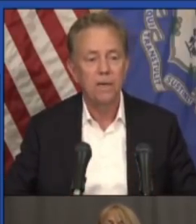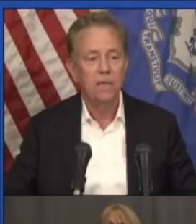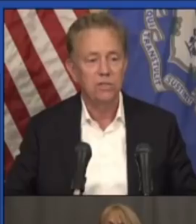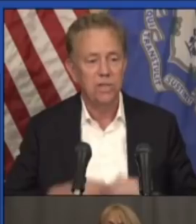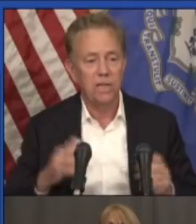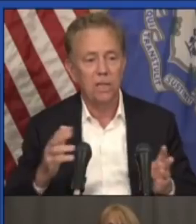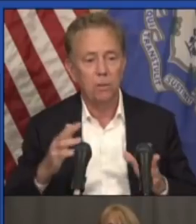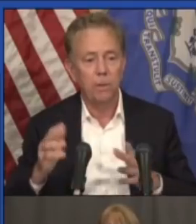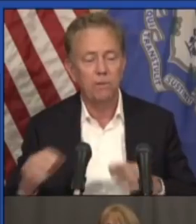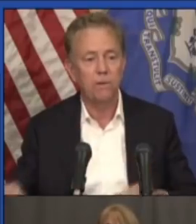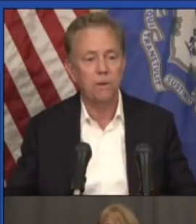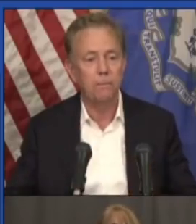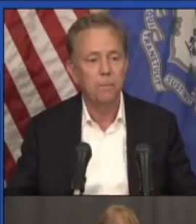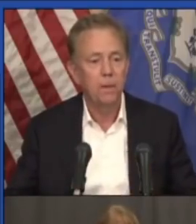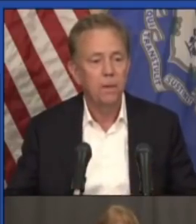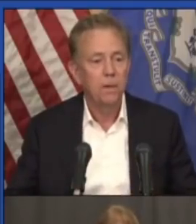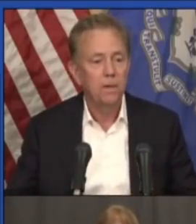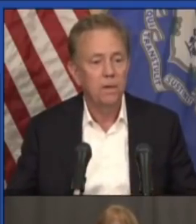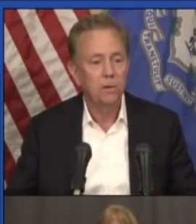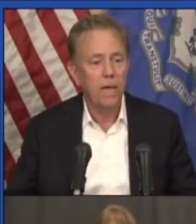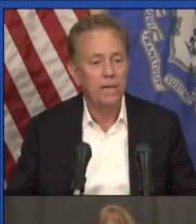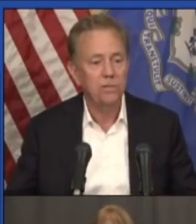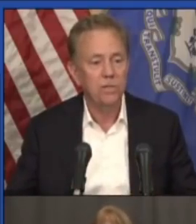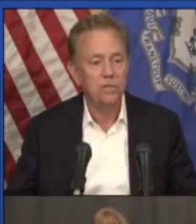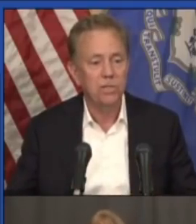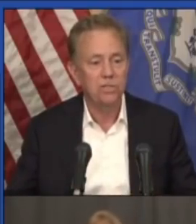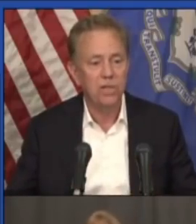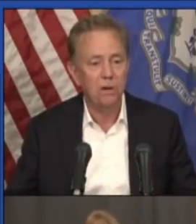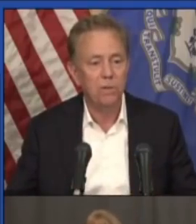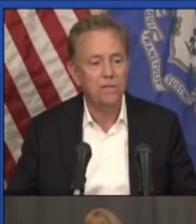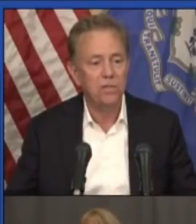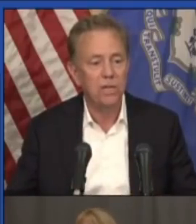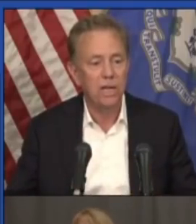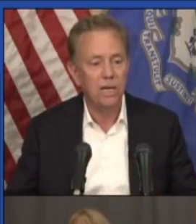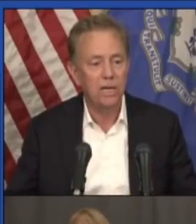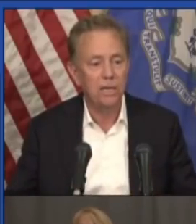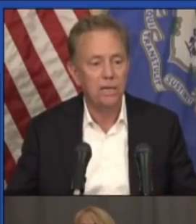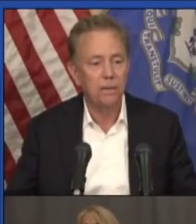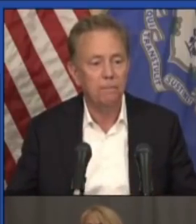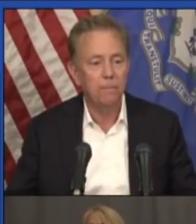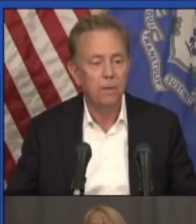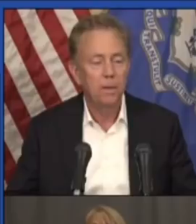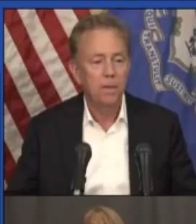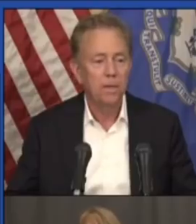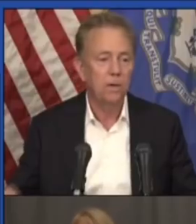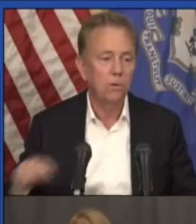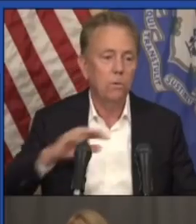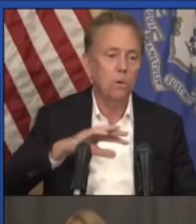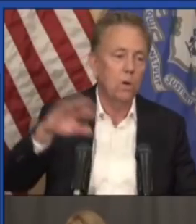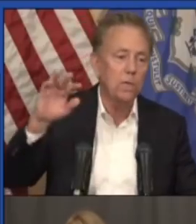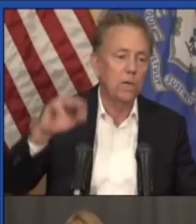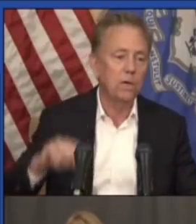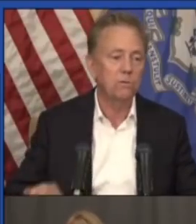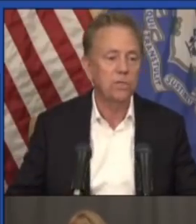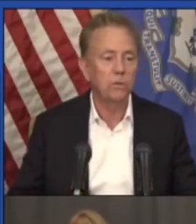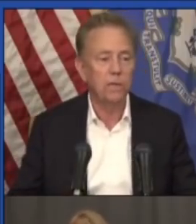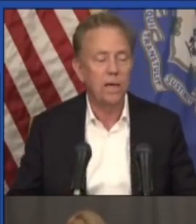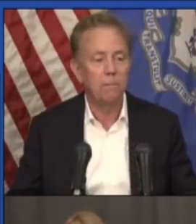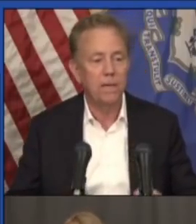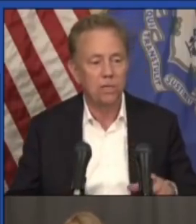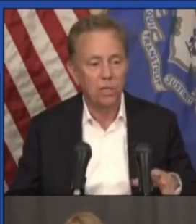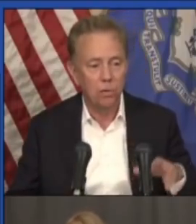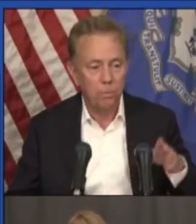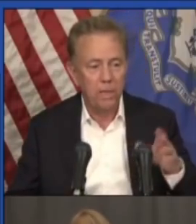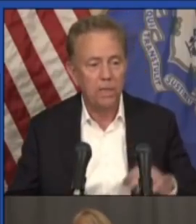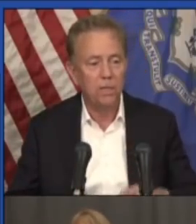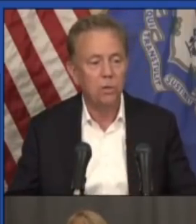think you see a little bit of cases in southeast Connecticut. Along there, you'll see what that